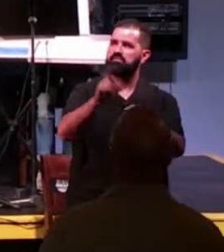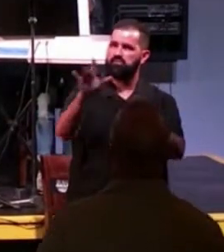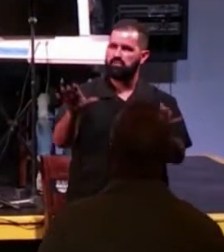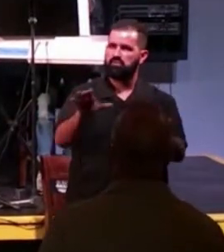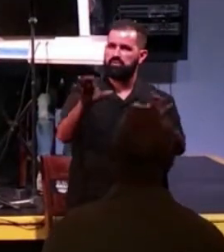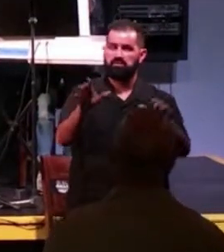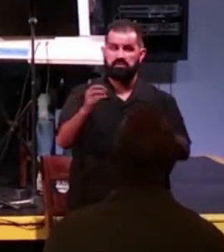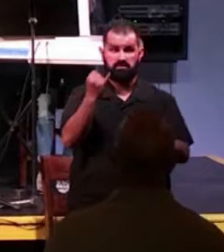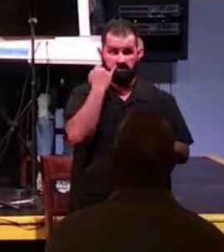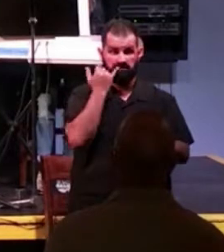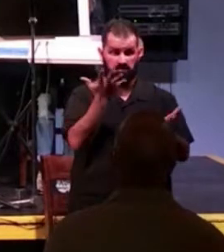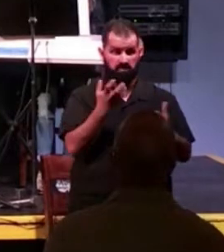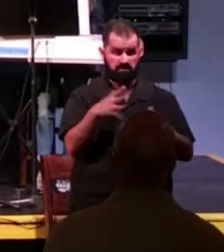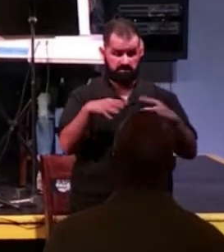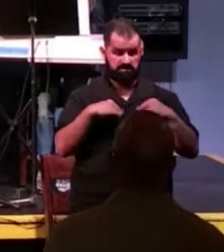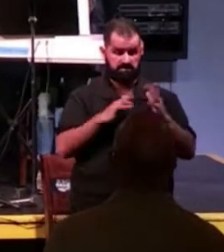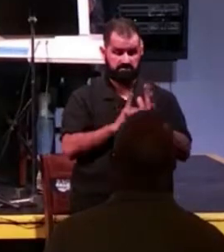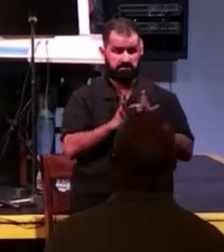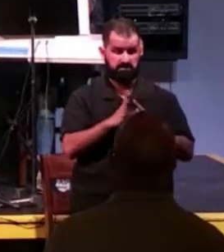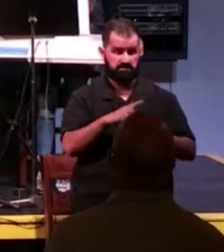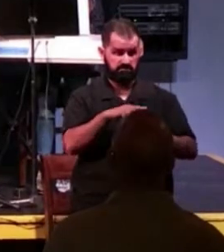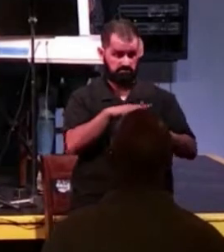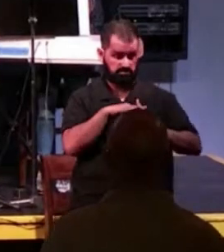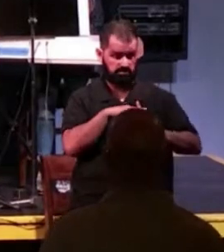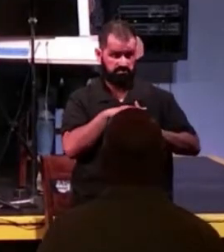this is you, you pray this with me and say, Lord Jesus,